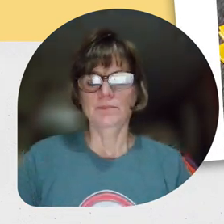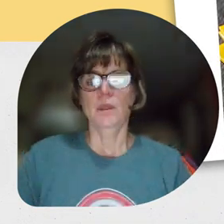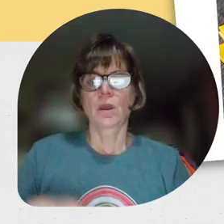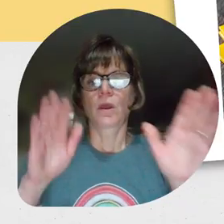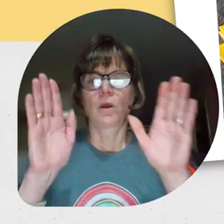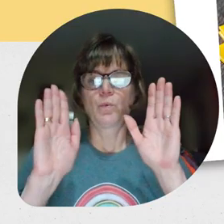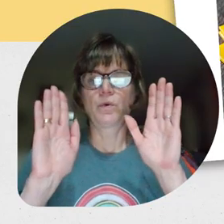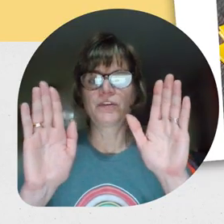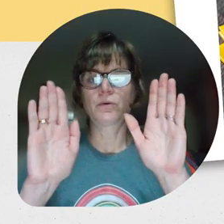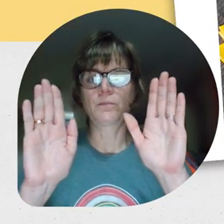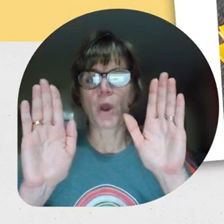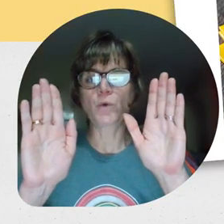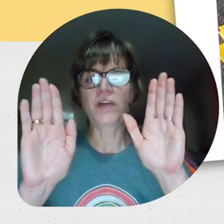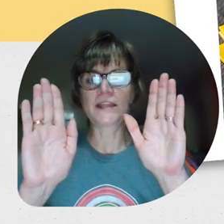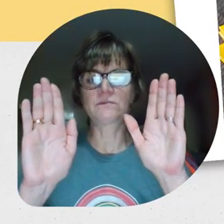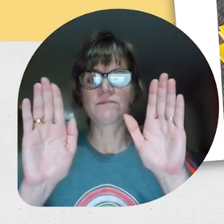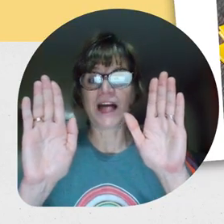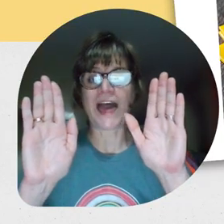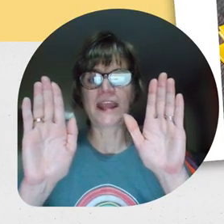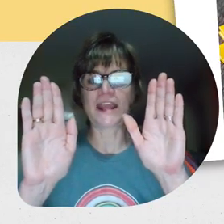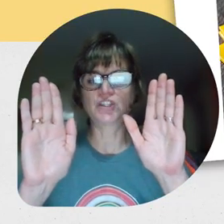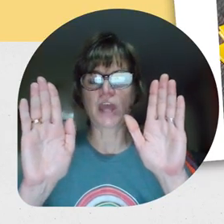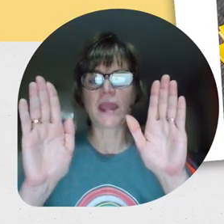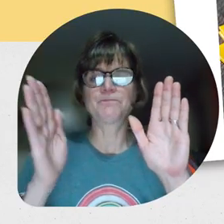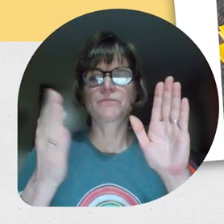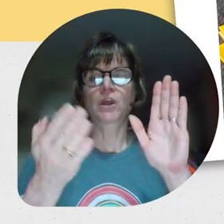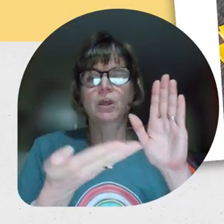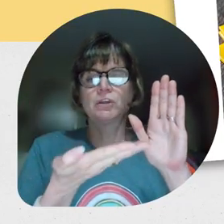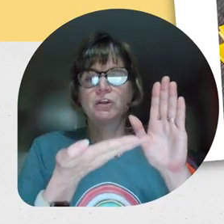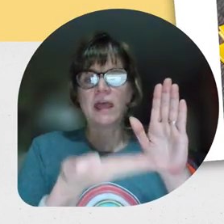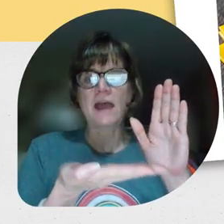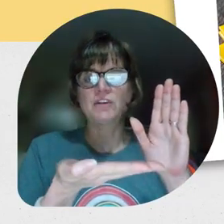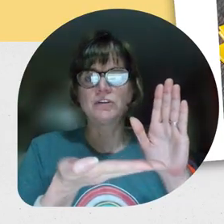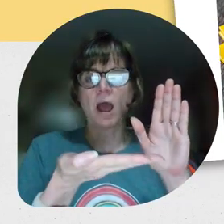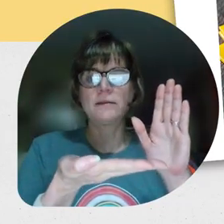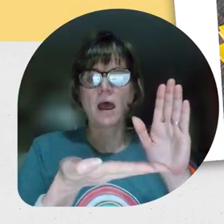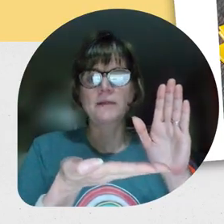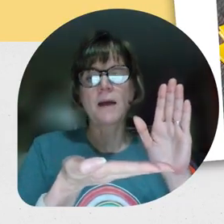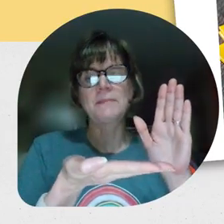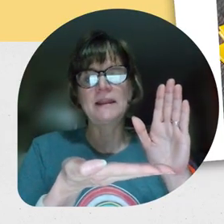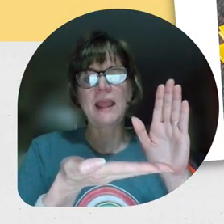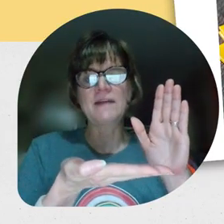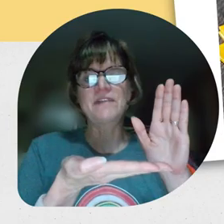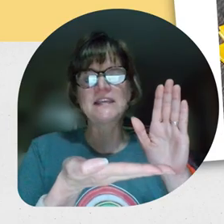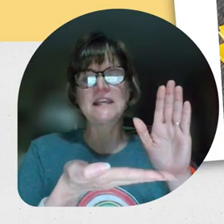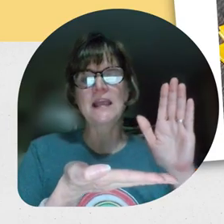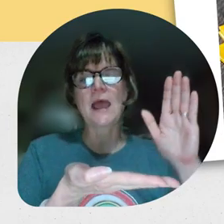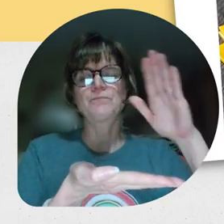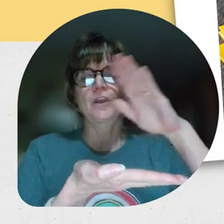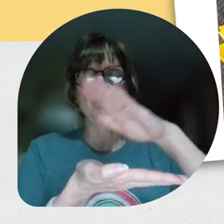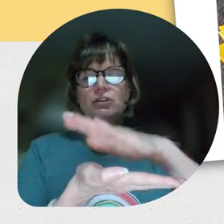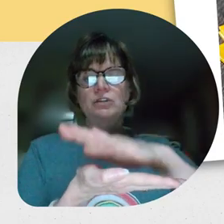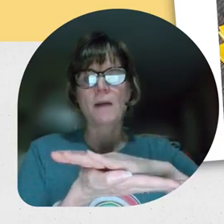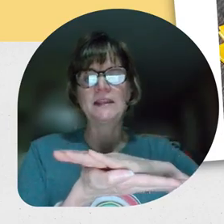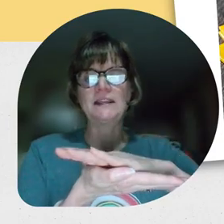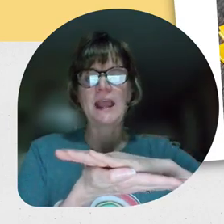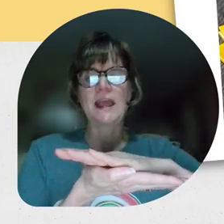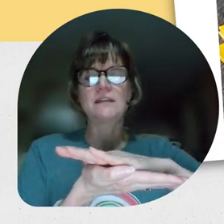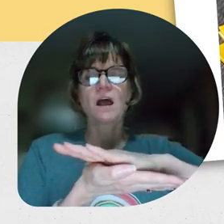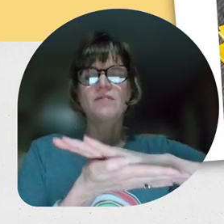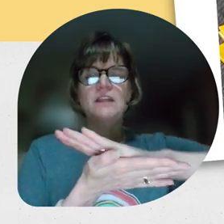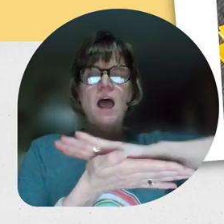Cheese. With your both hand flat hand shape, you're going to have your non-dominant hand facing up, your